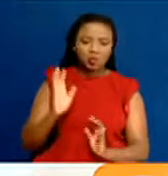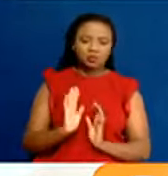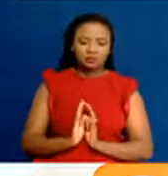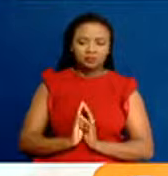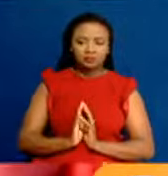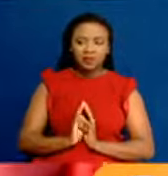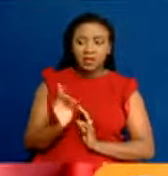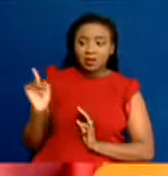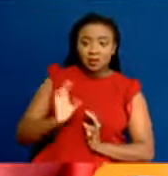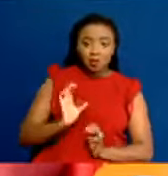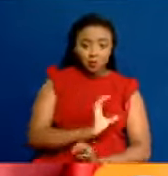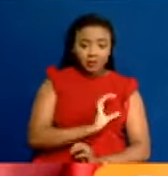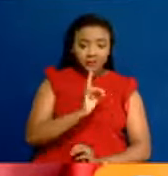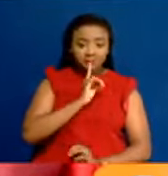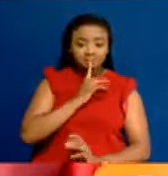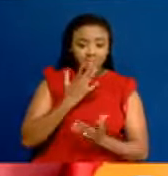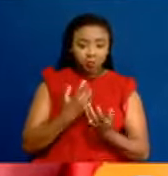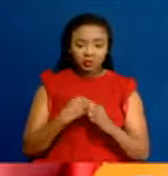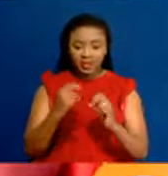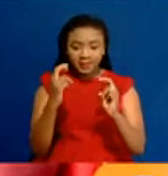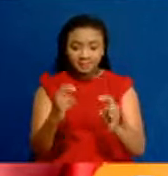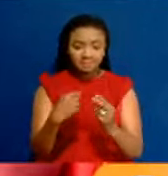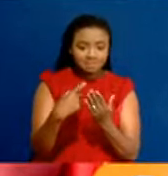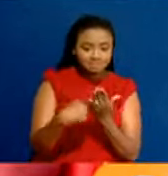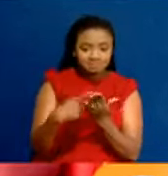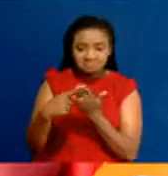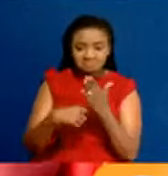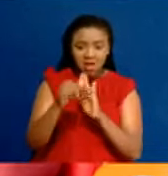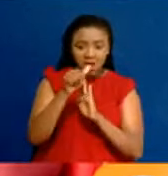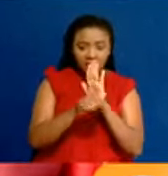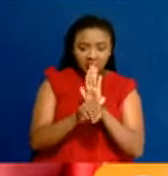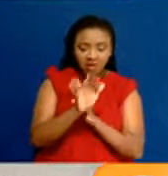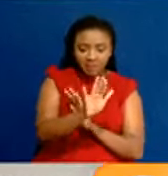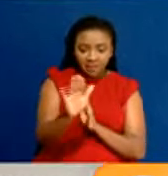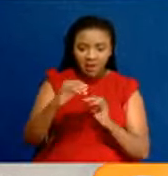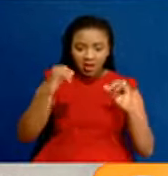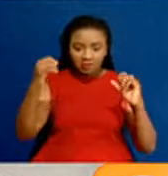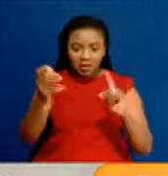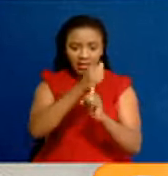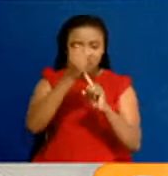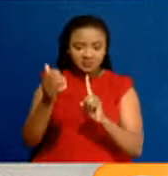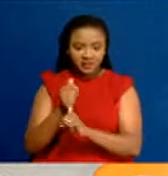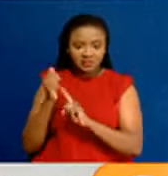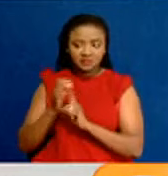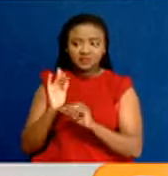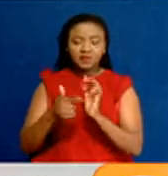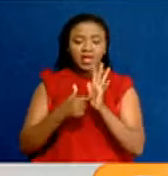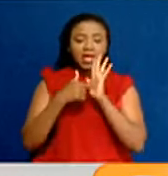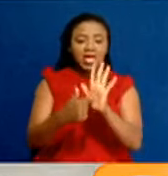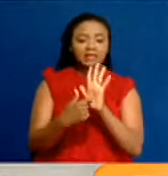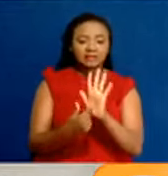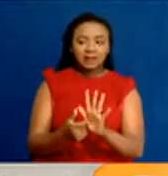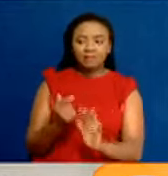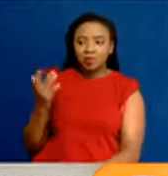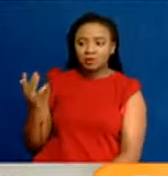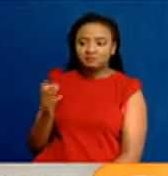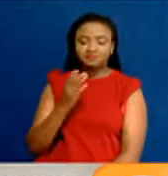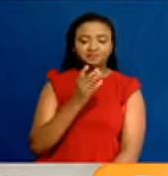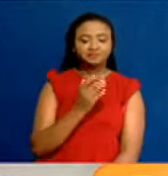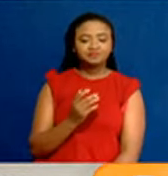maswala yaliyowasilishwa kwenye ratiba ya agenda, yakiwemo kujumuishwa upya kwa tume ya